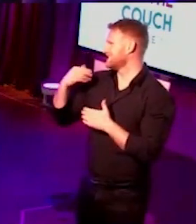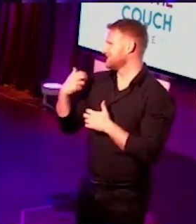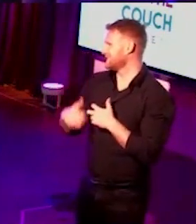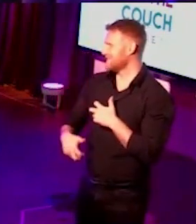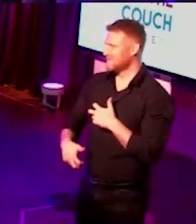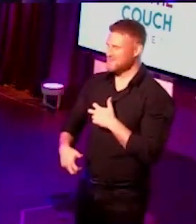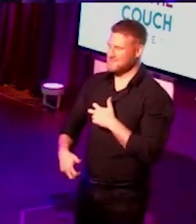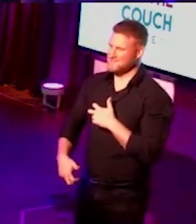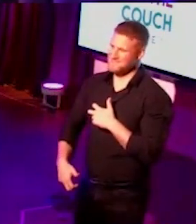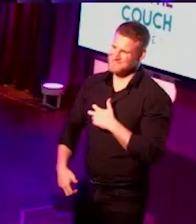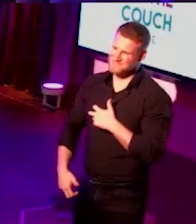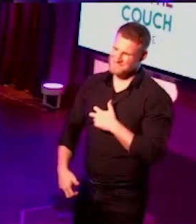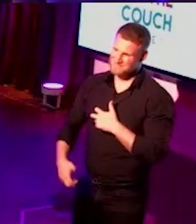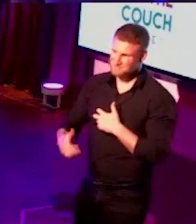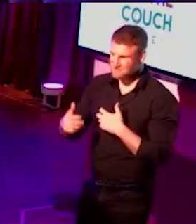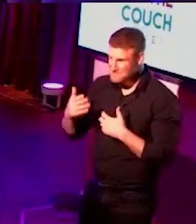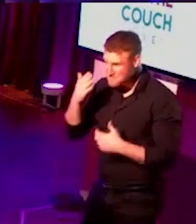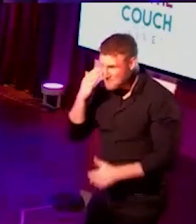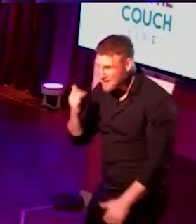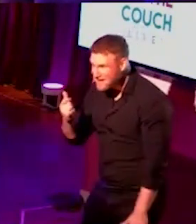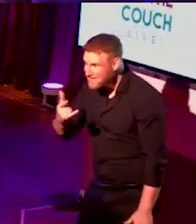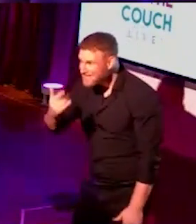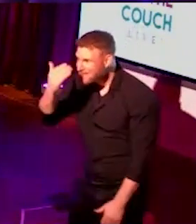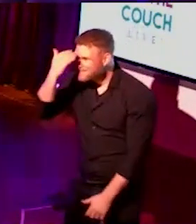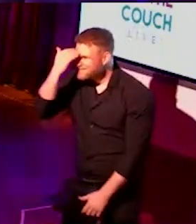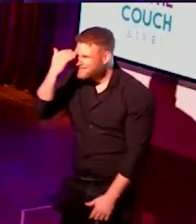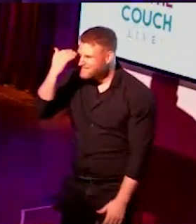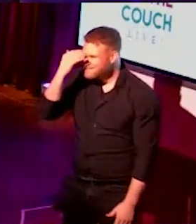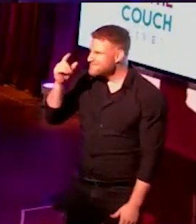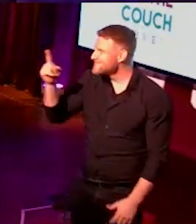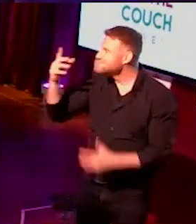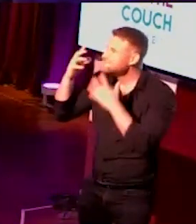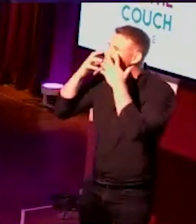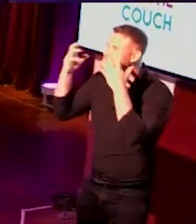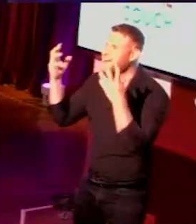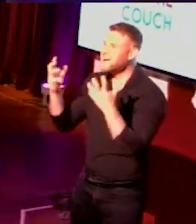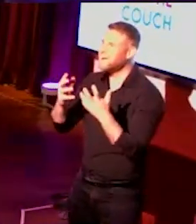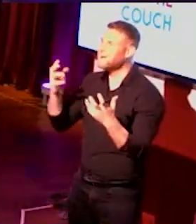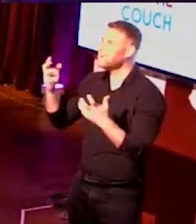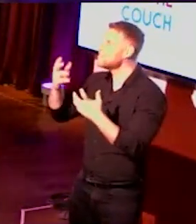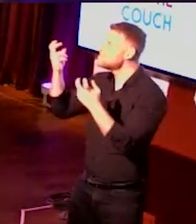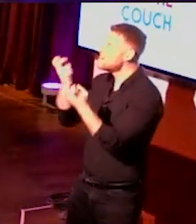tonight. They know that Santa